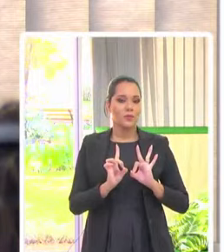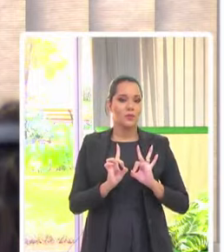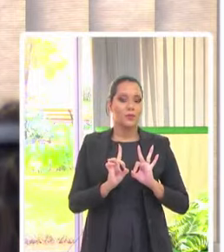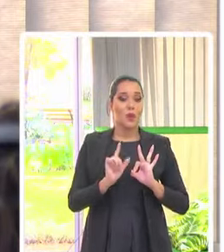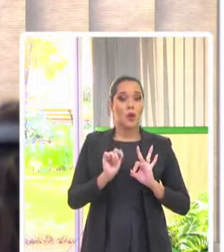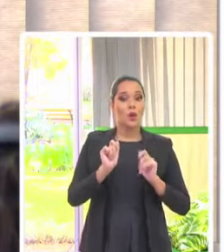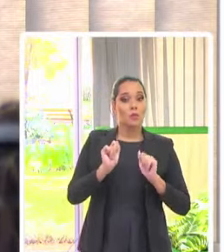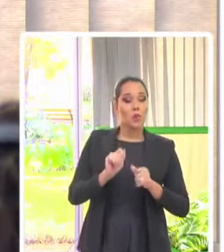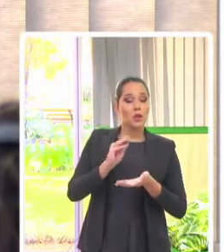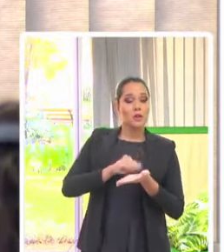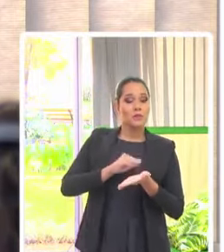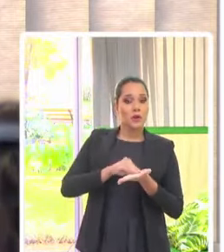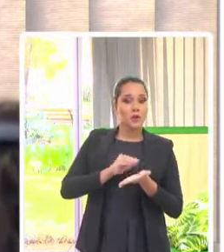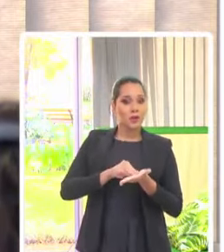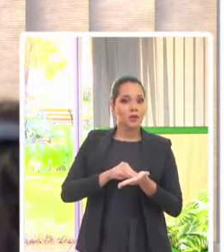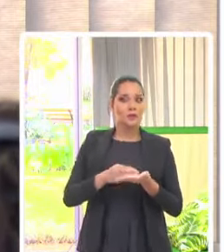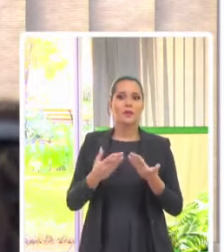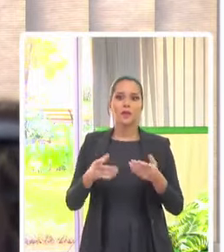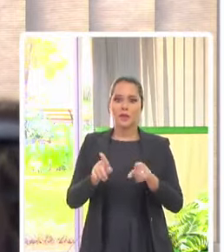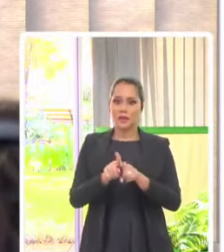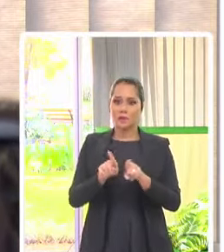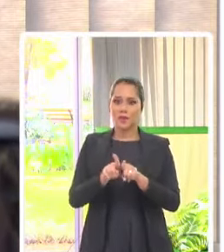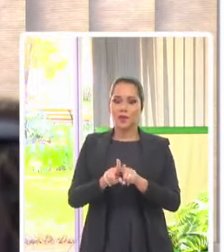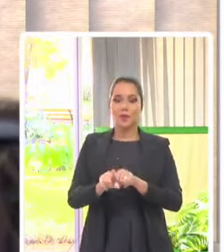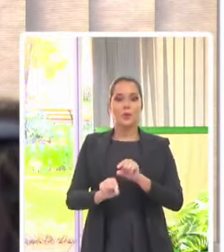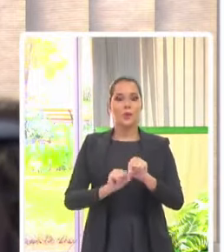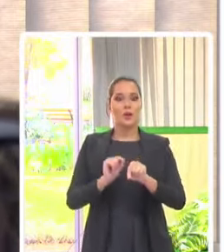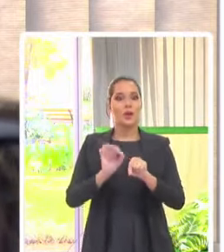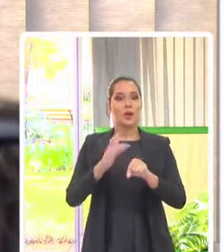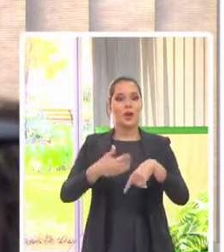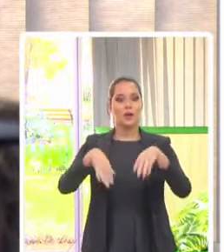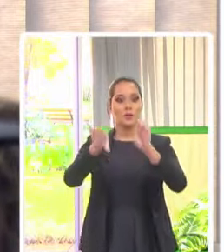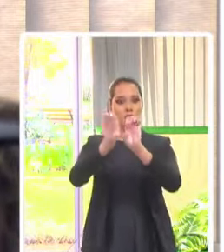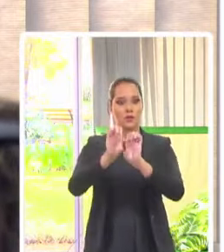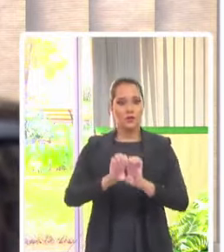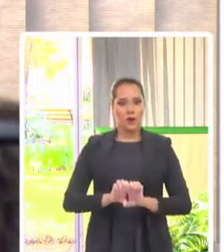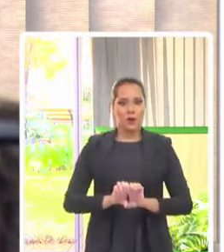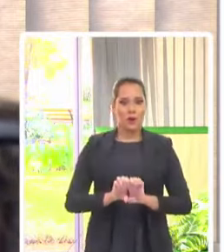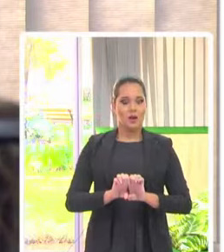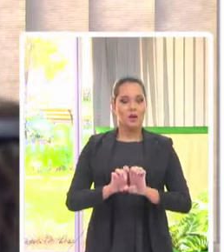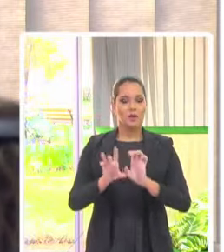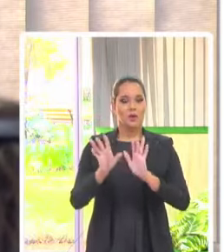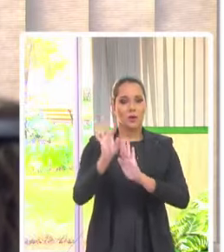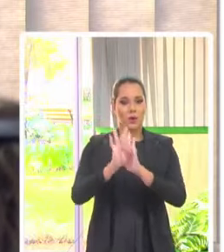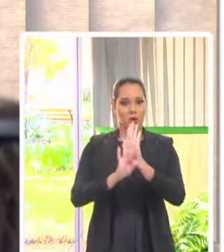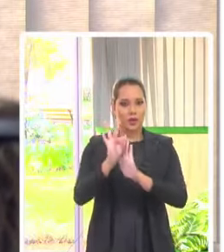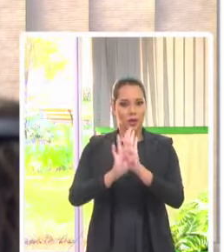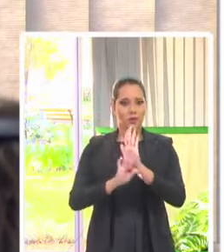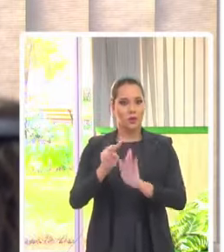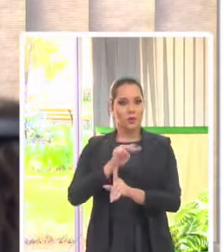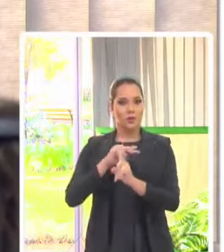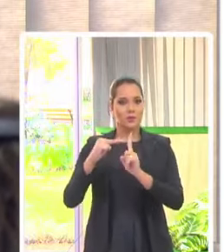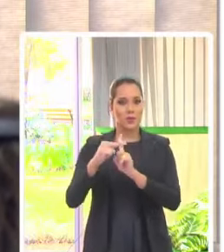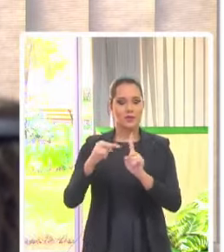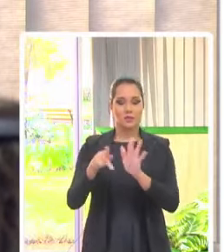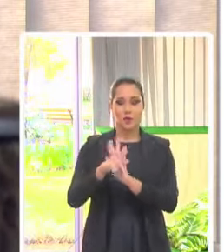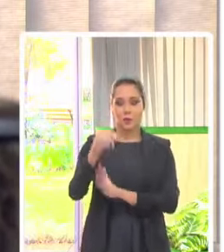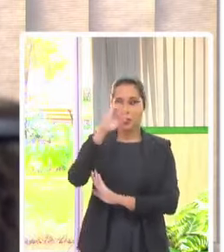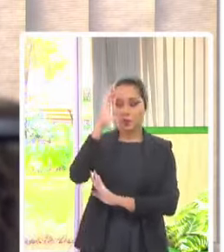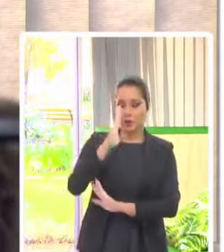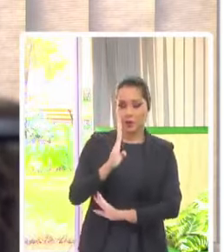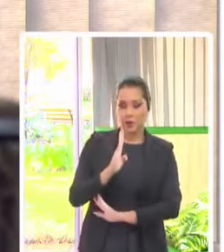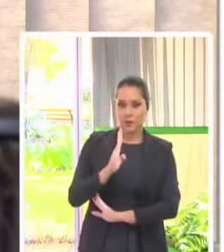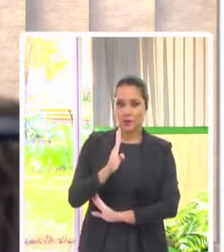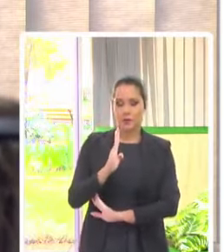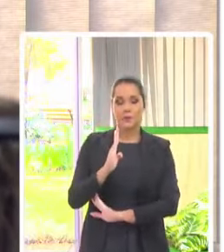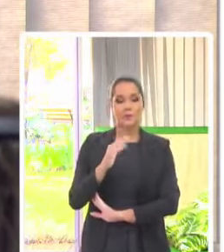missing, or even to reframe the concept, if the case may be, from a Brazilian perspective, and whenever